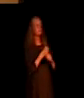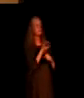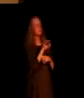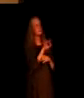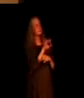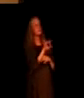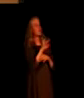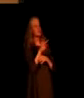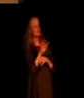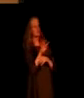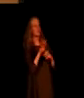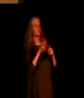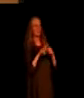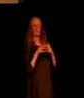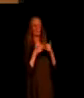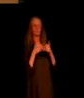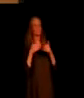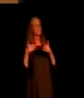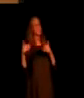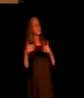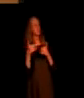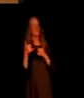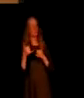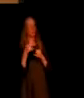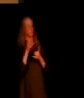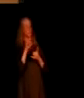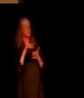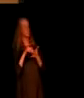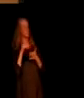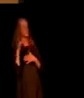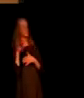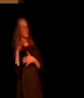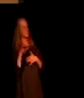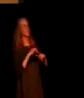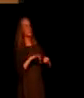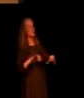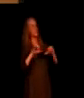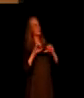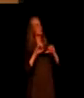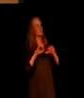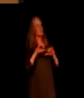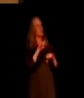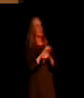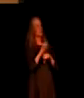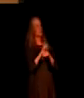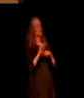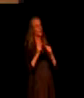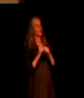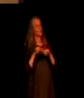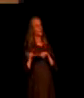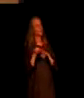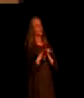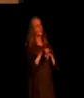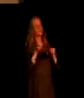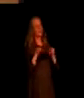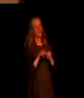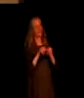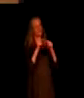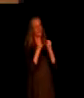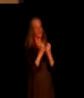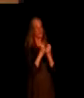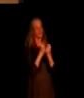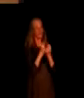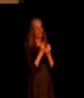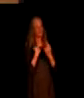1984, and it's 2019. So we designed sensors, but